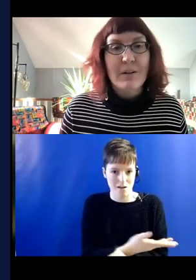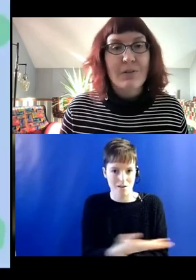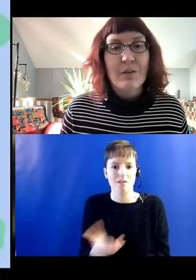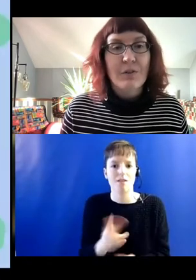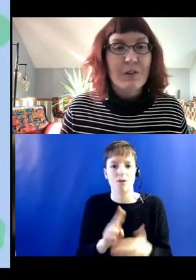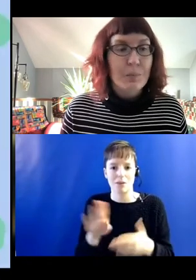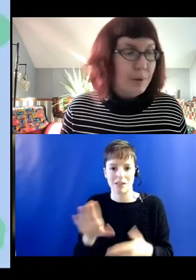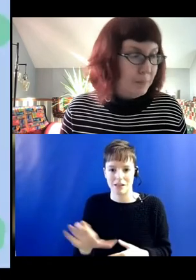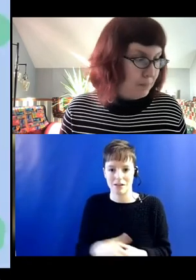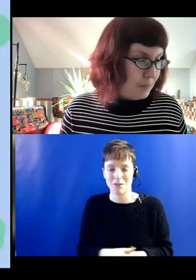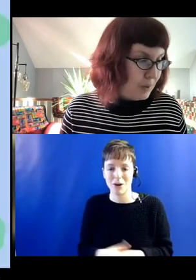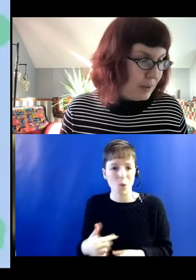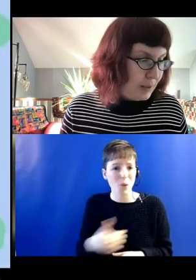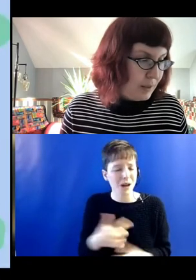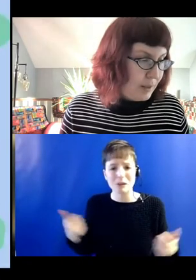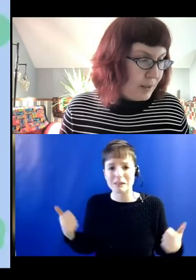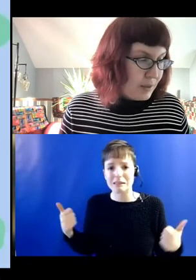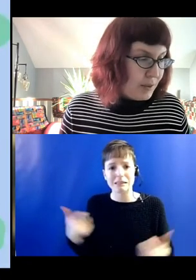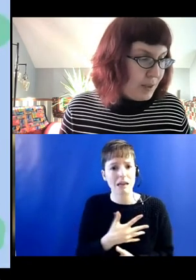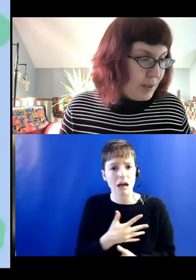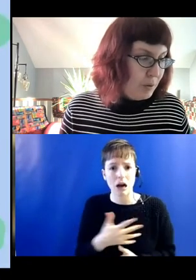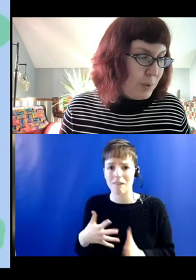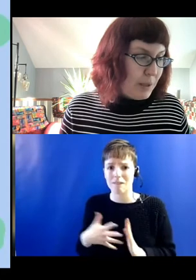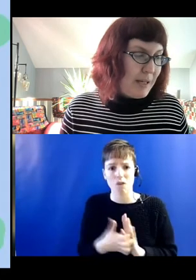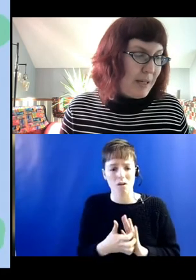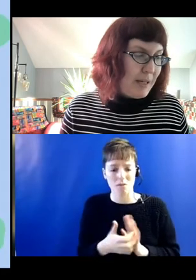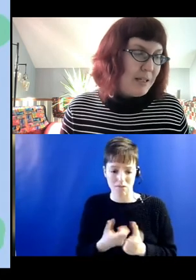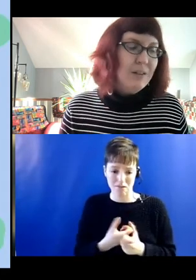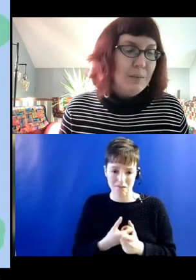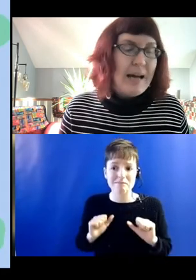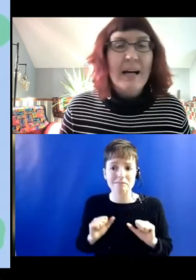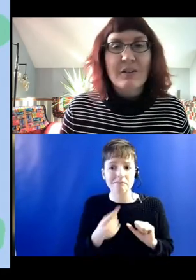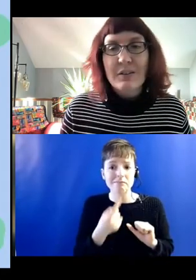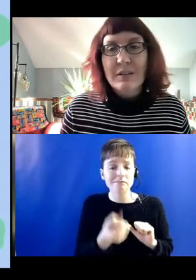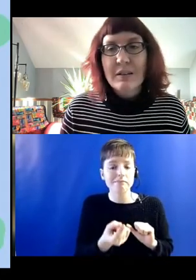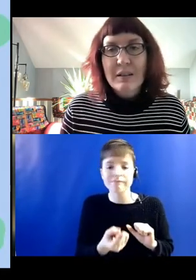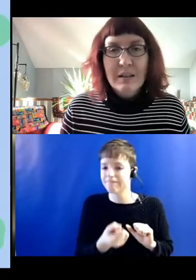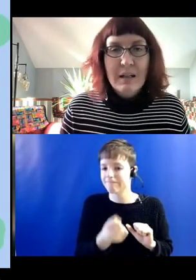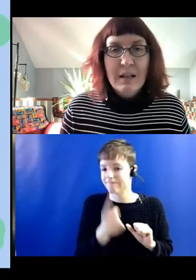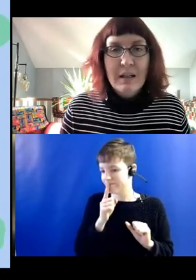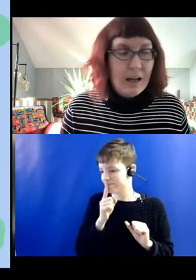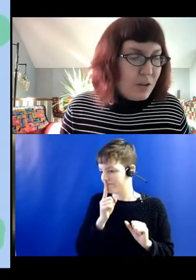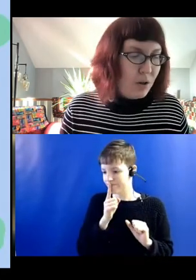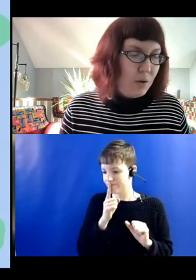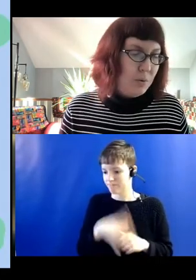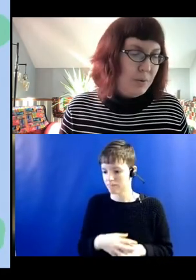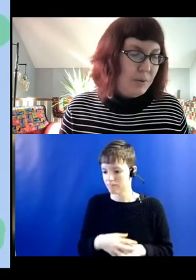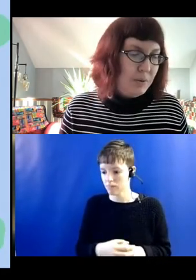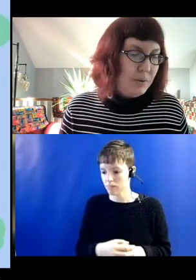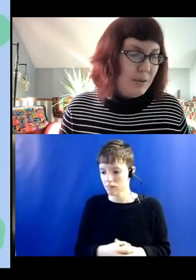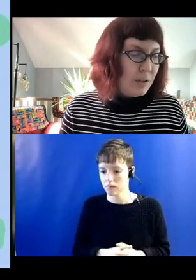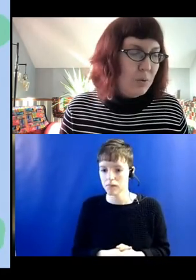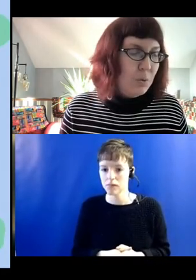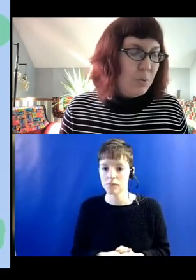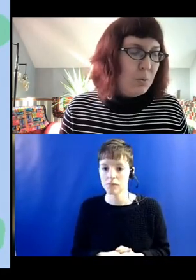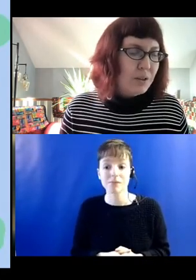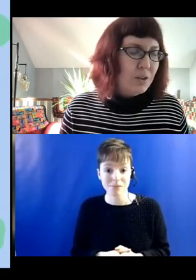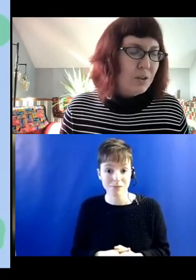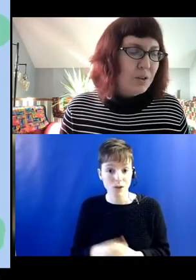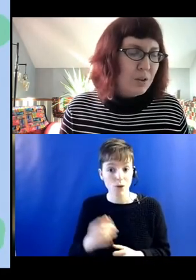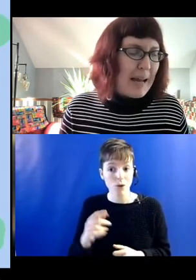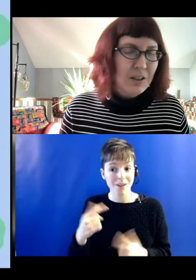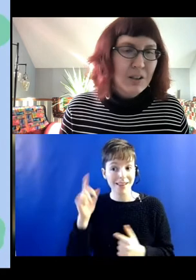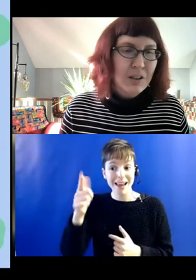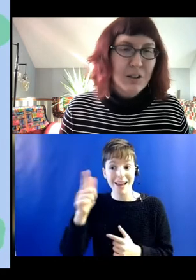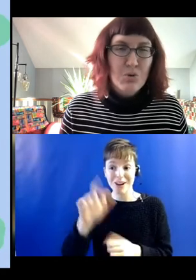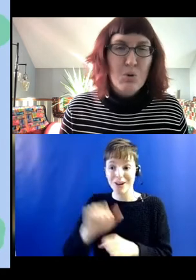to make ourselves visible. You see, when the pandemic is in the past, I know that I don't want to